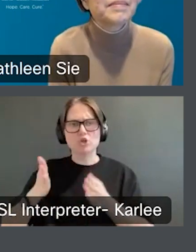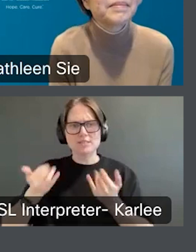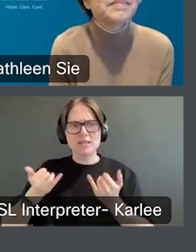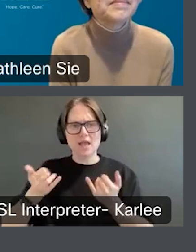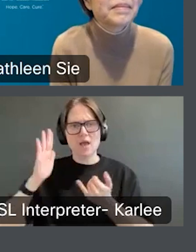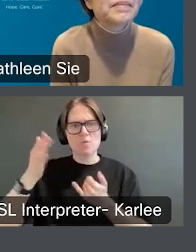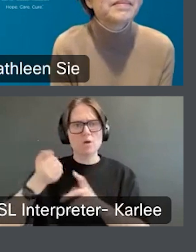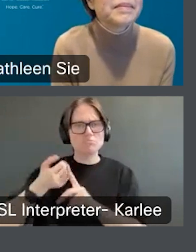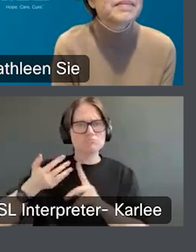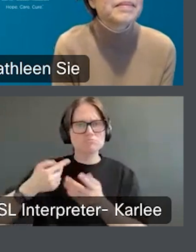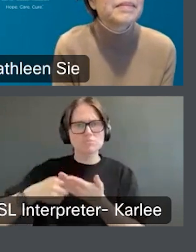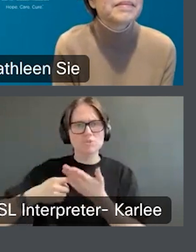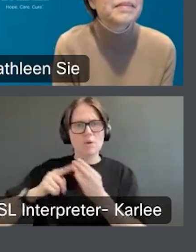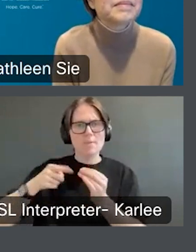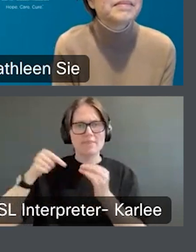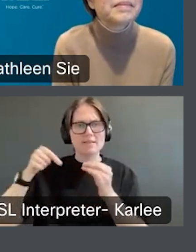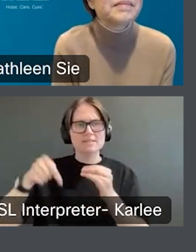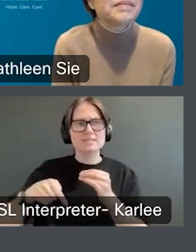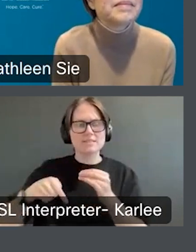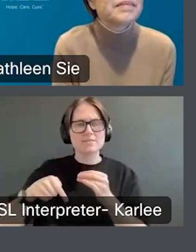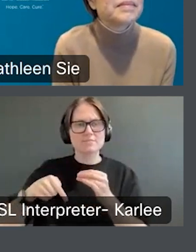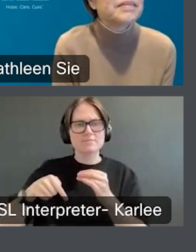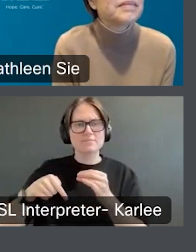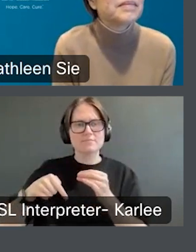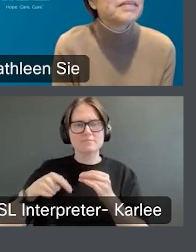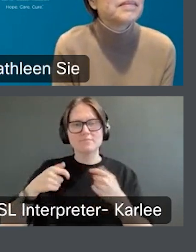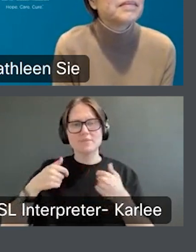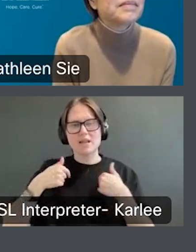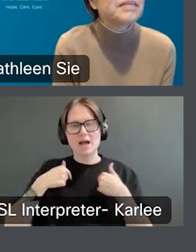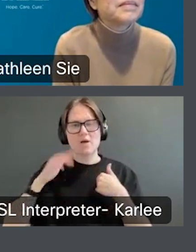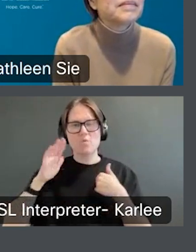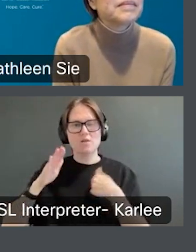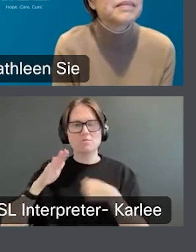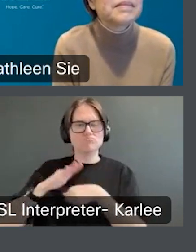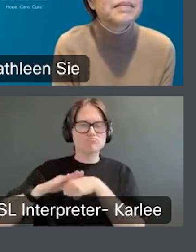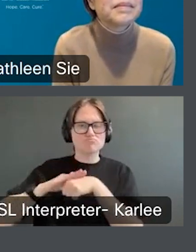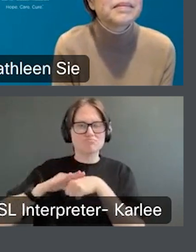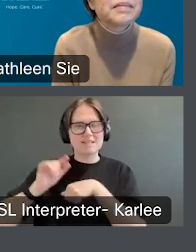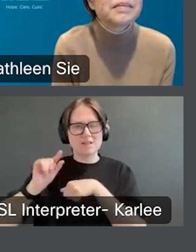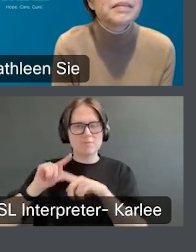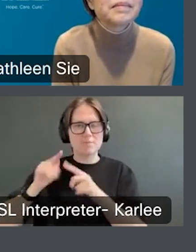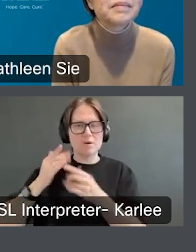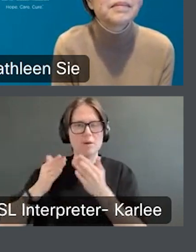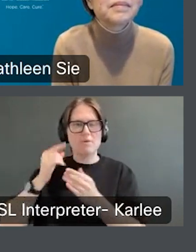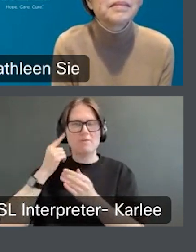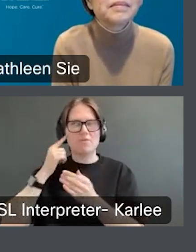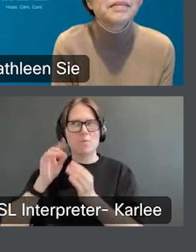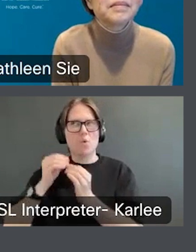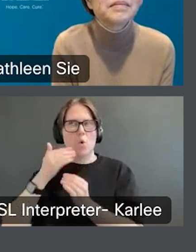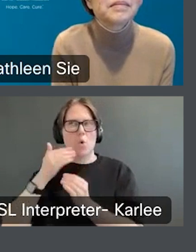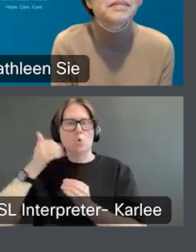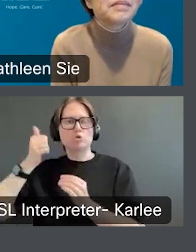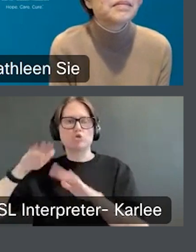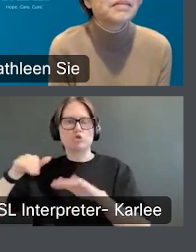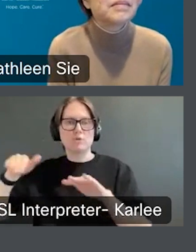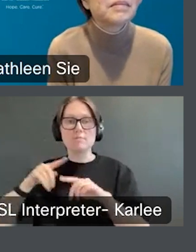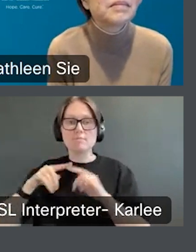this, and I'll be talking a little bit, but probably for older children. But there are sound